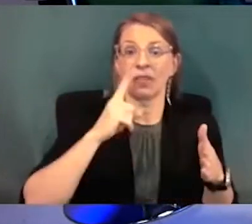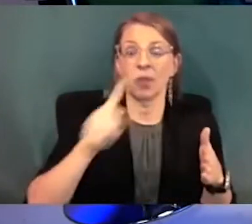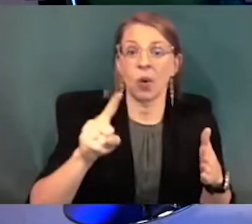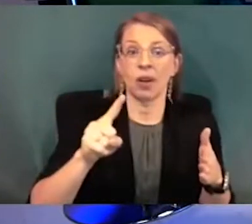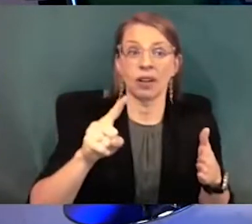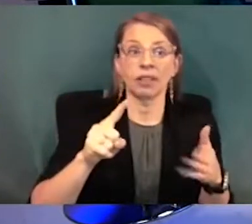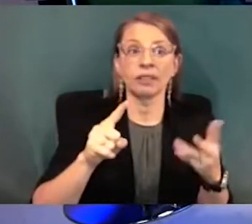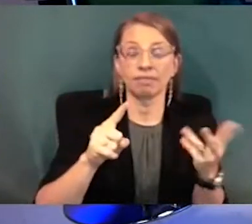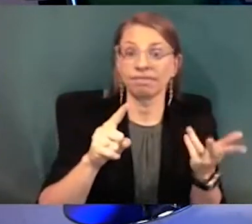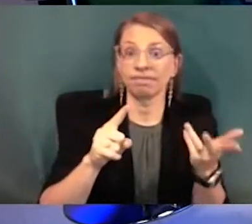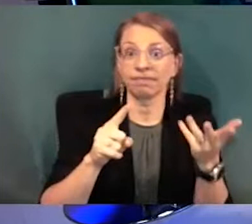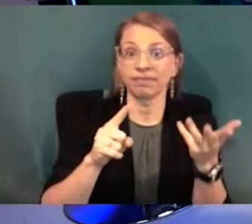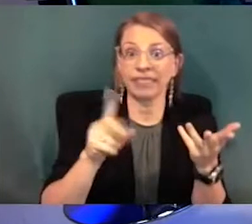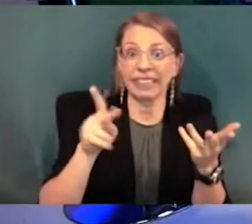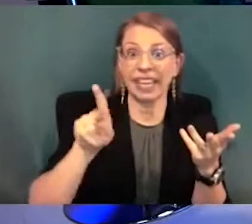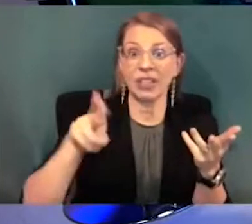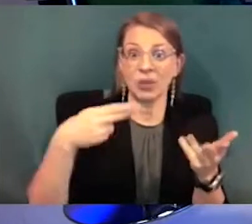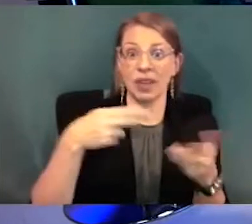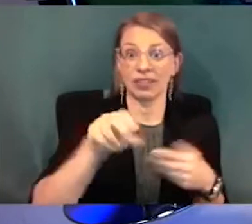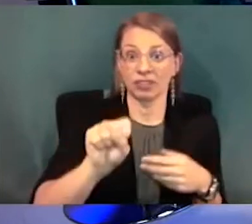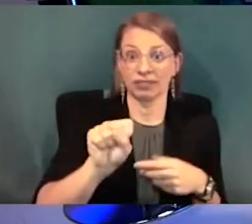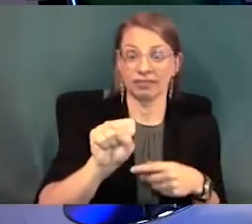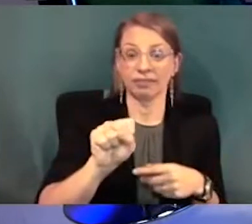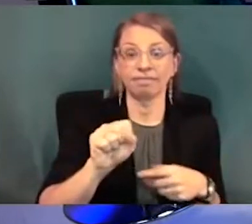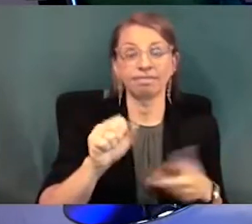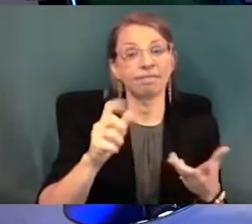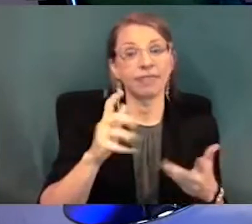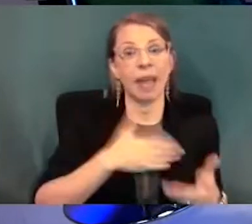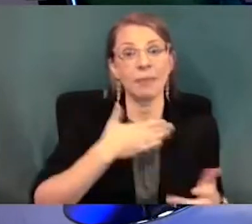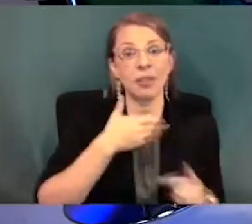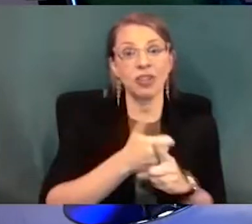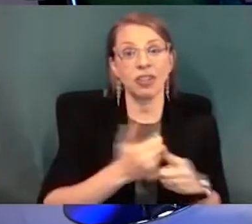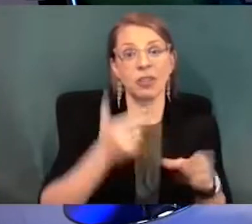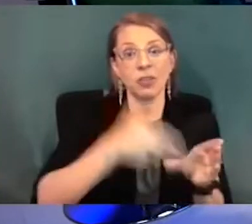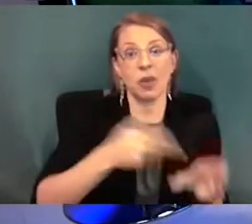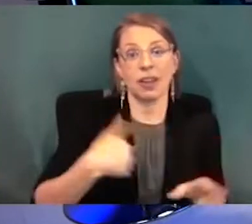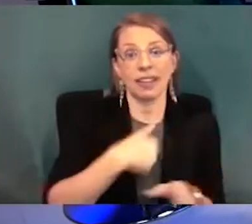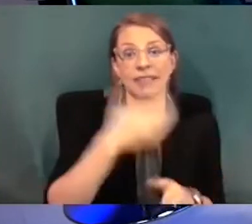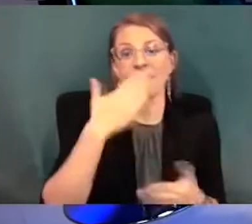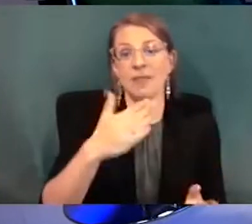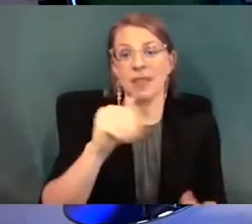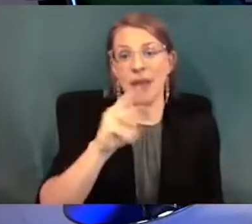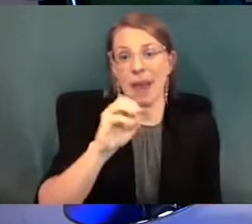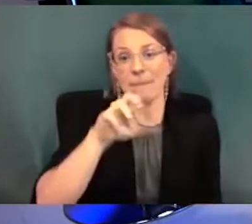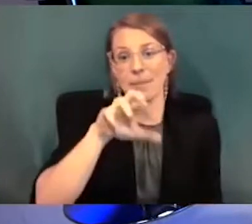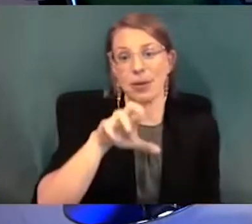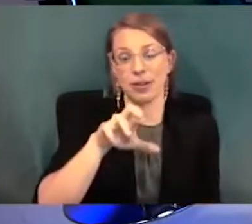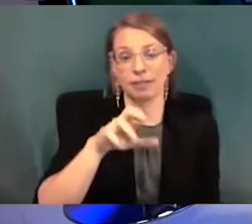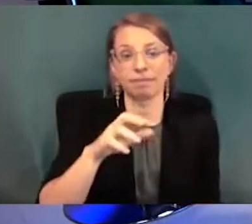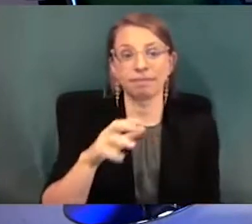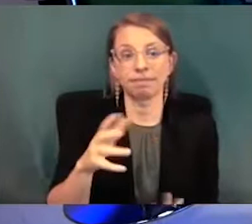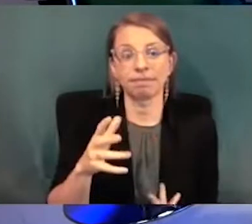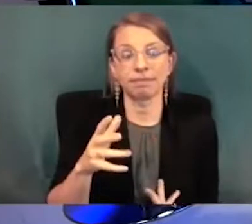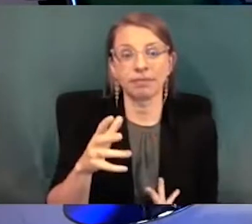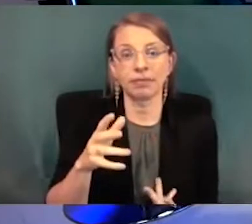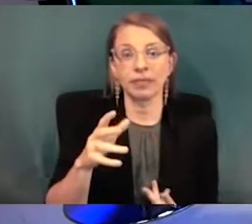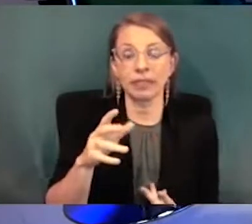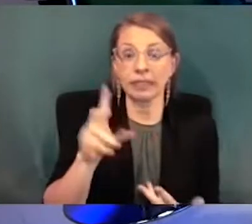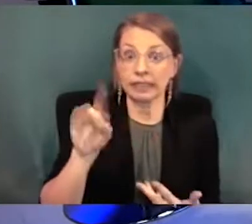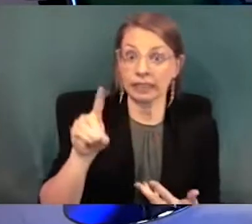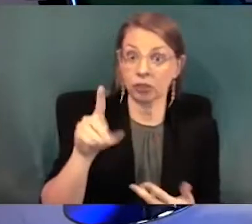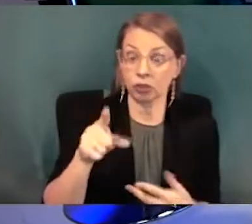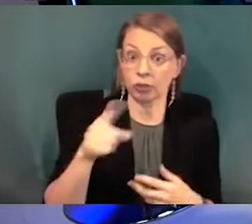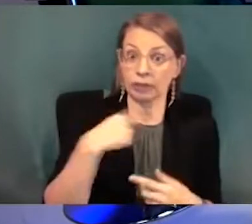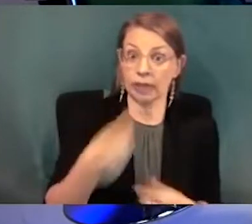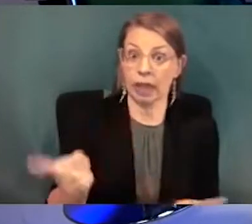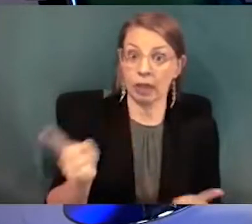amazing job, and we are delighted to have her here. Thank you, Amber, for being here. It's very kind. I said, Amber, did you tell everybody in your family